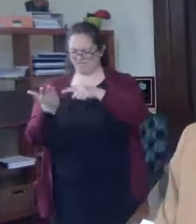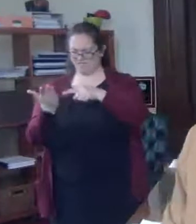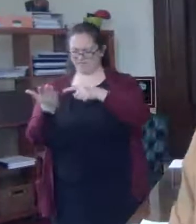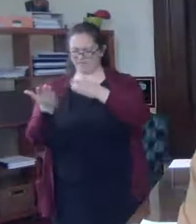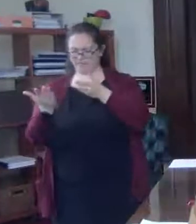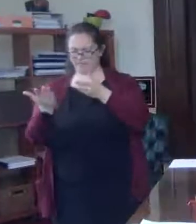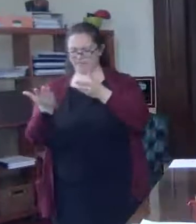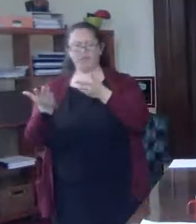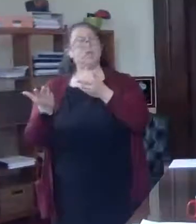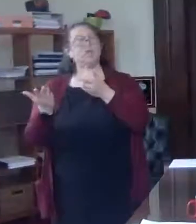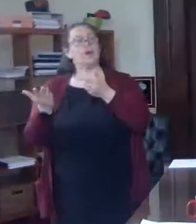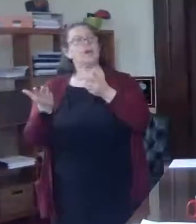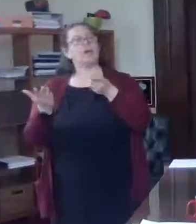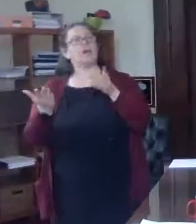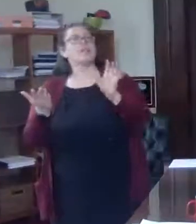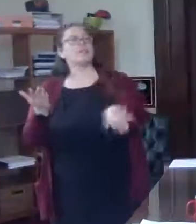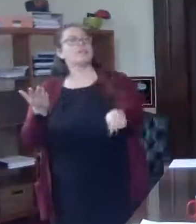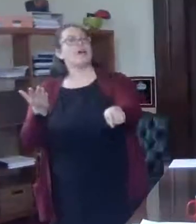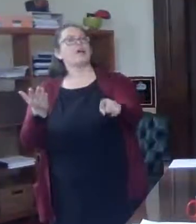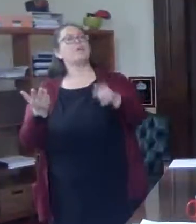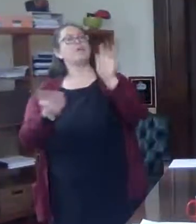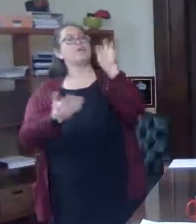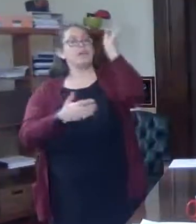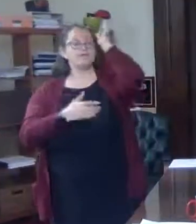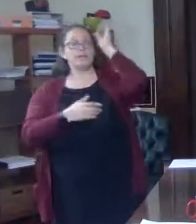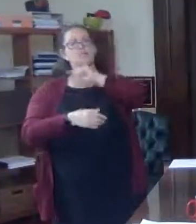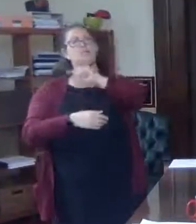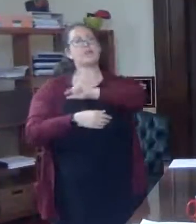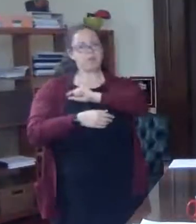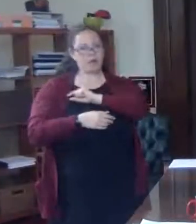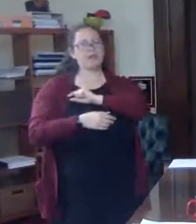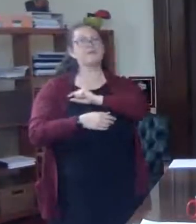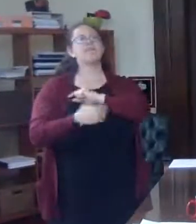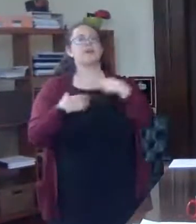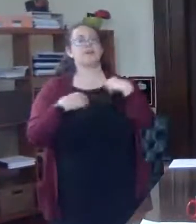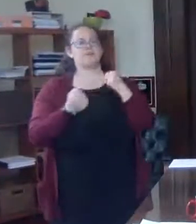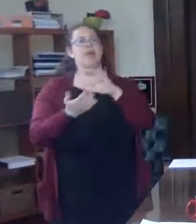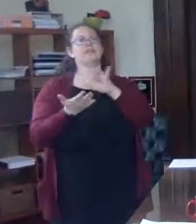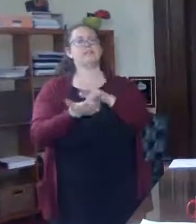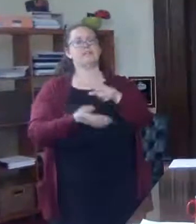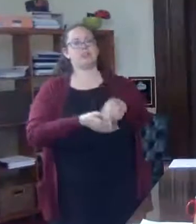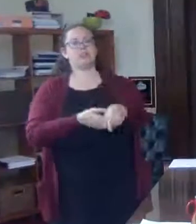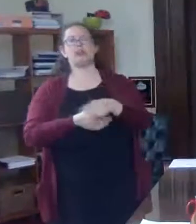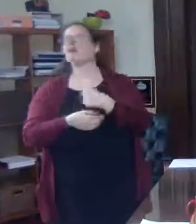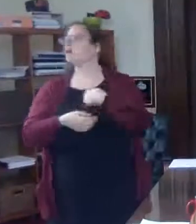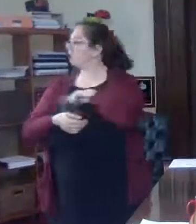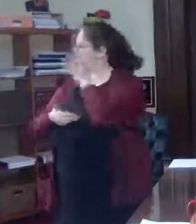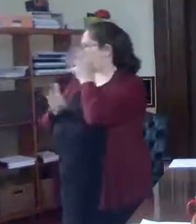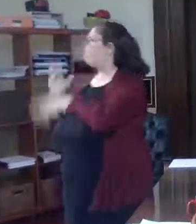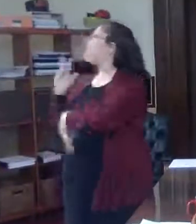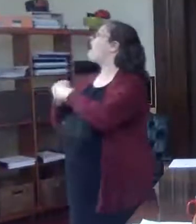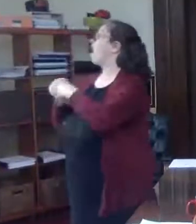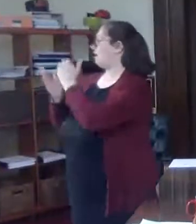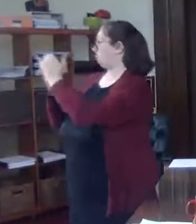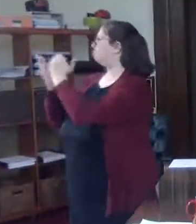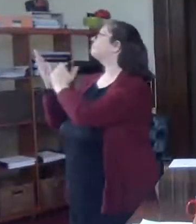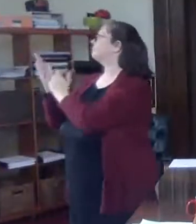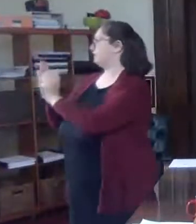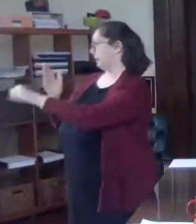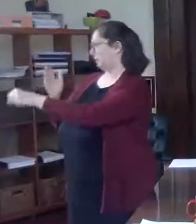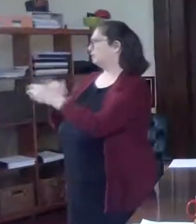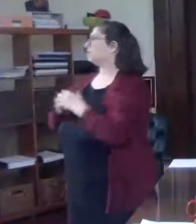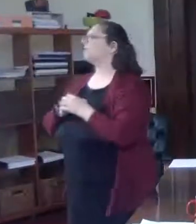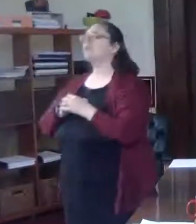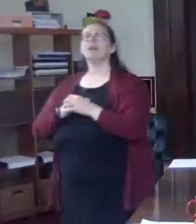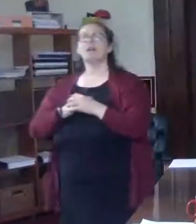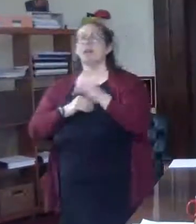a federally qualified health center there. We'll get that added to our list, Alderwoman. I think that's